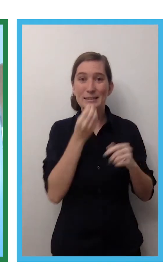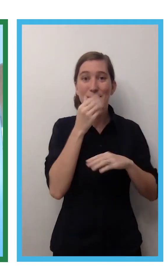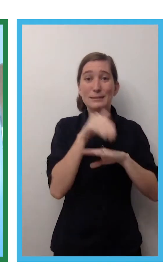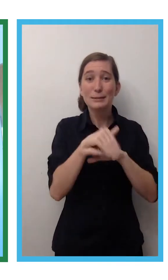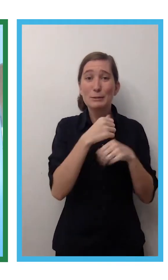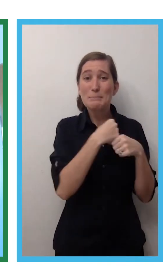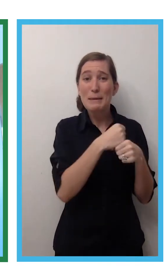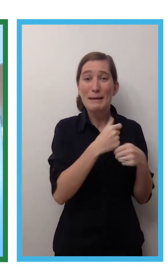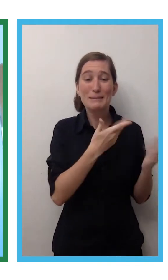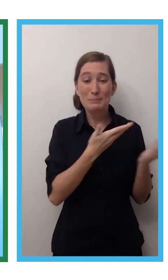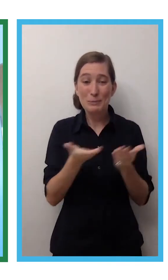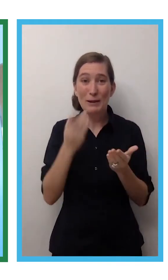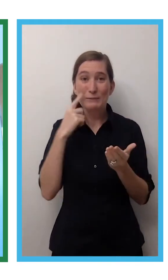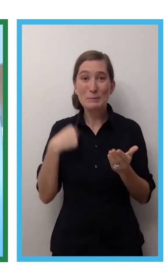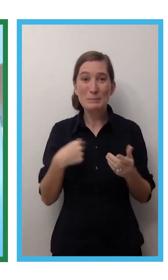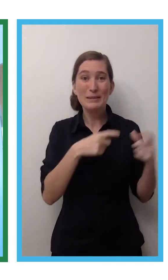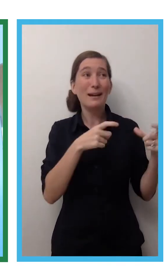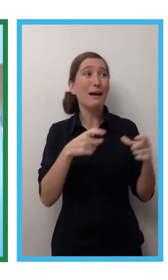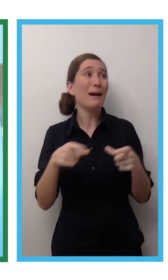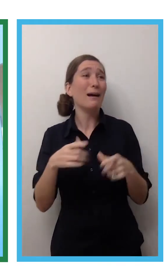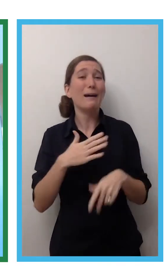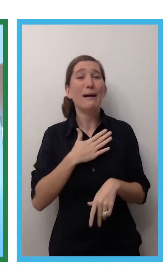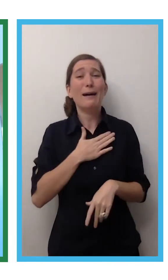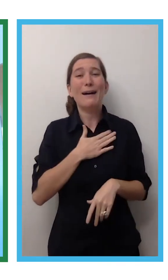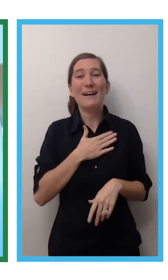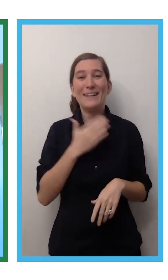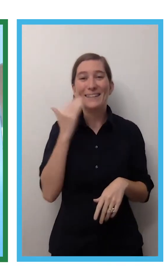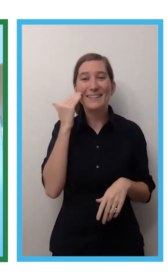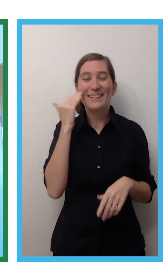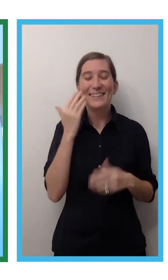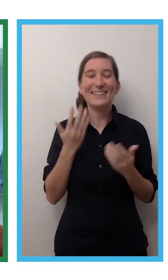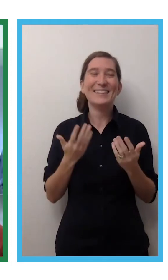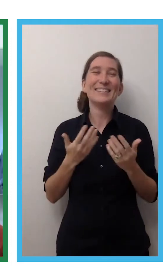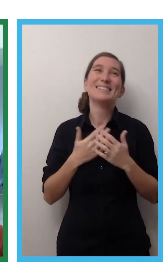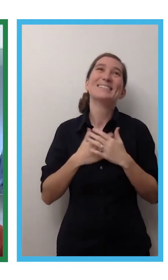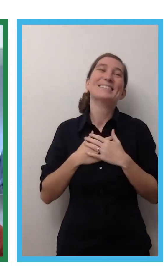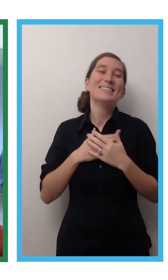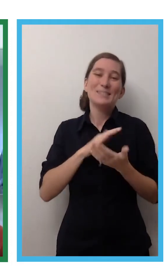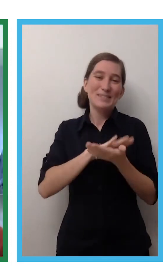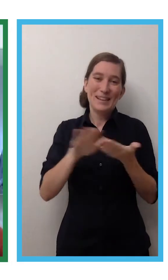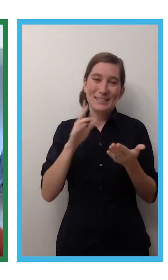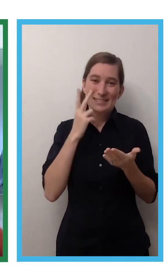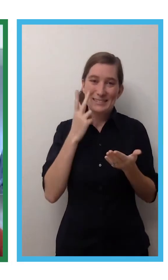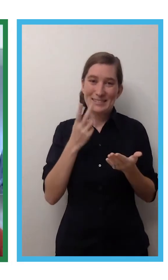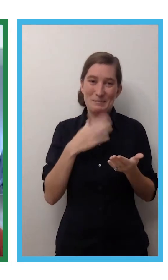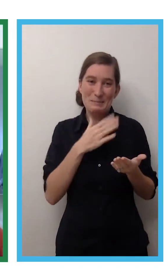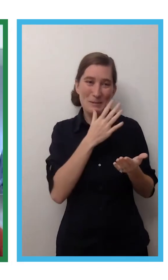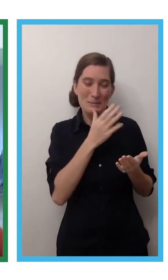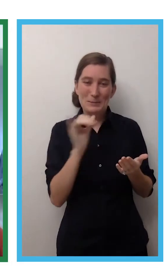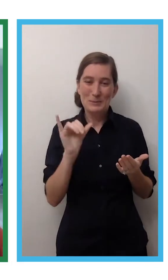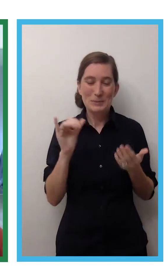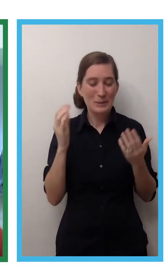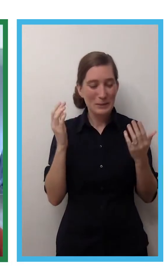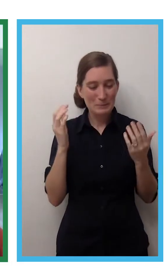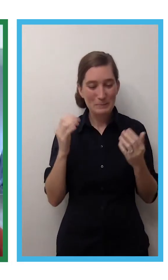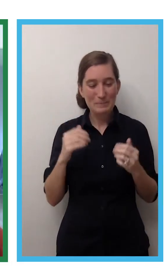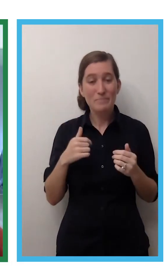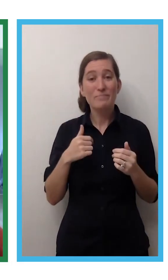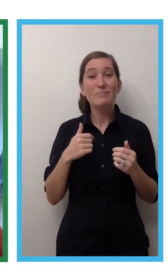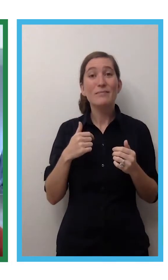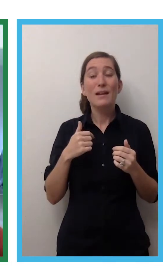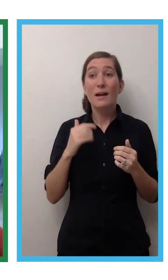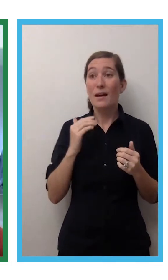and I might see, we'll see a few friends in Renfrew tonight as well. So, and I'm so excited about our